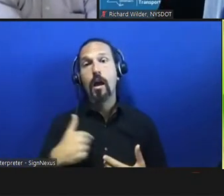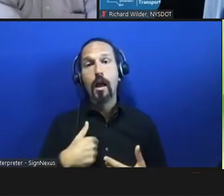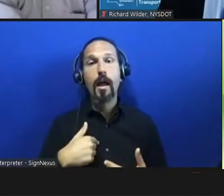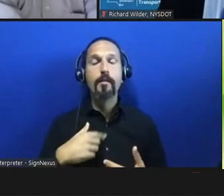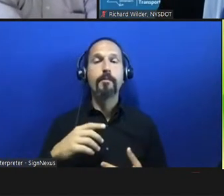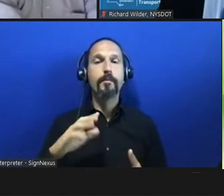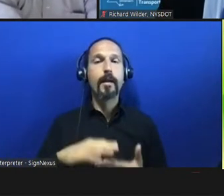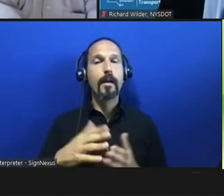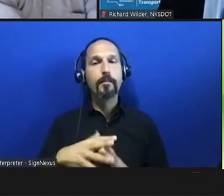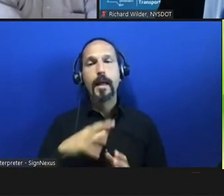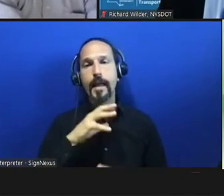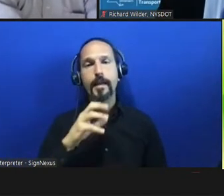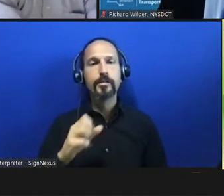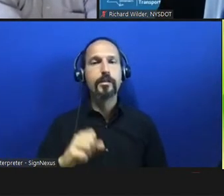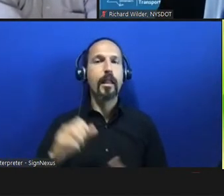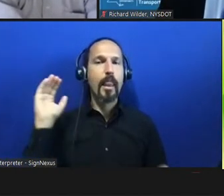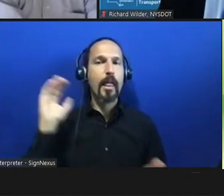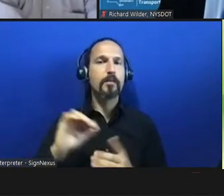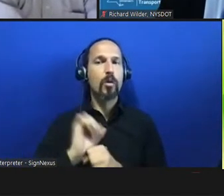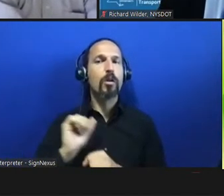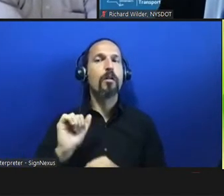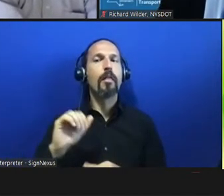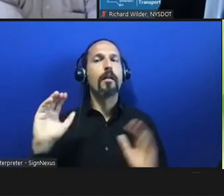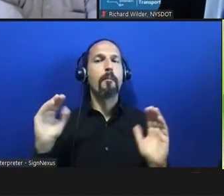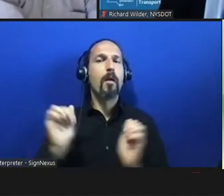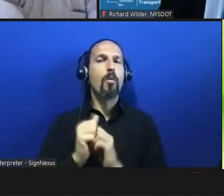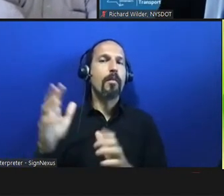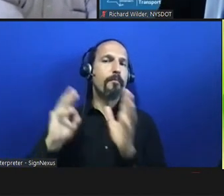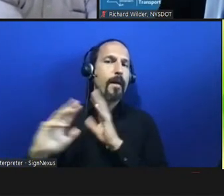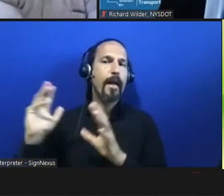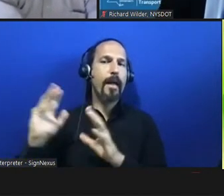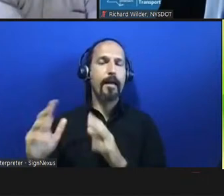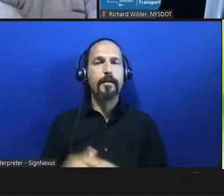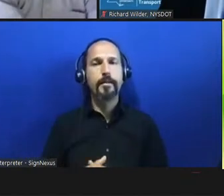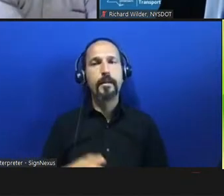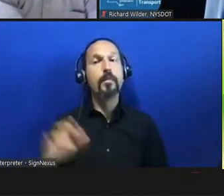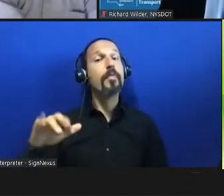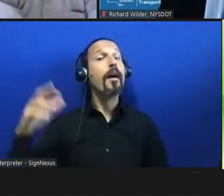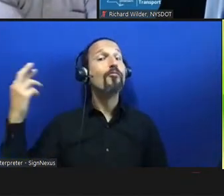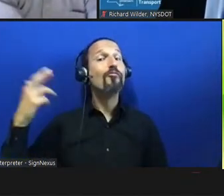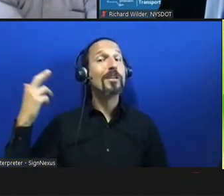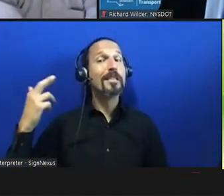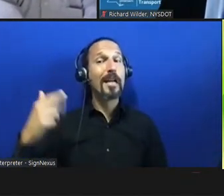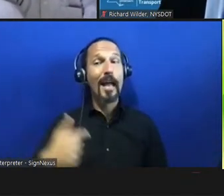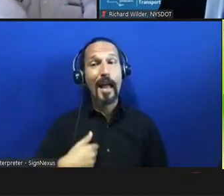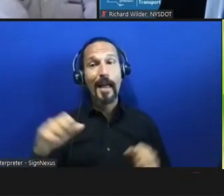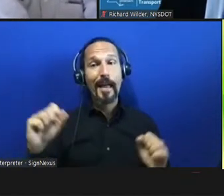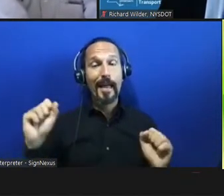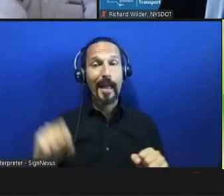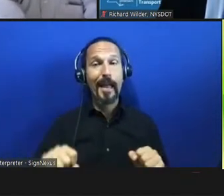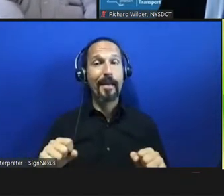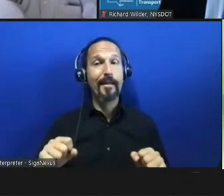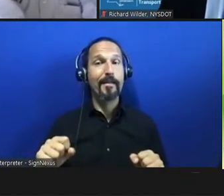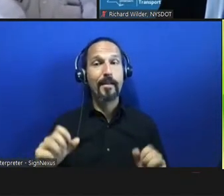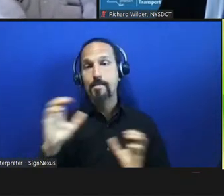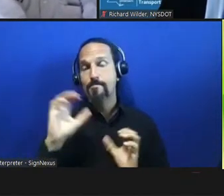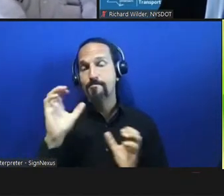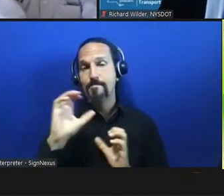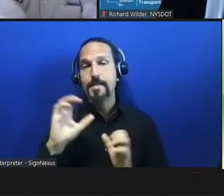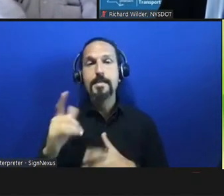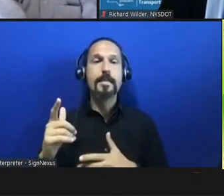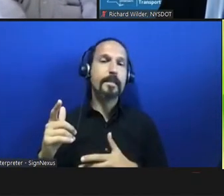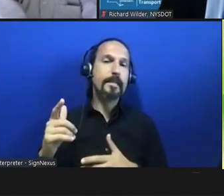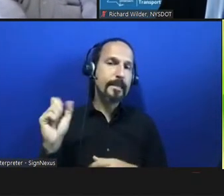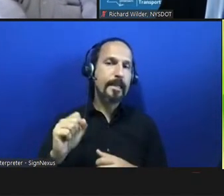aging and there's a lot less work for me than there used to be um the reason that I am able to eke out my meager living